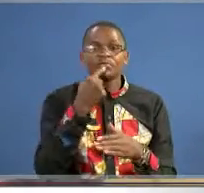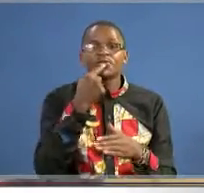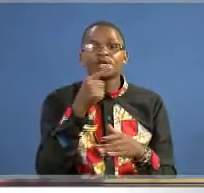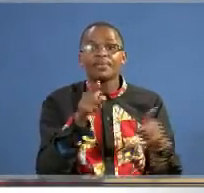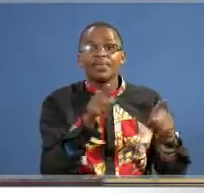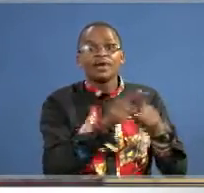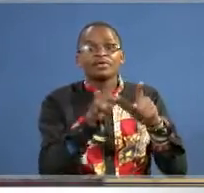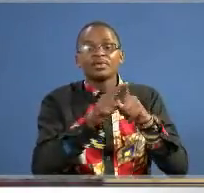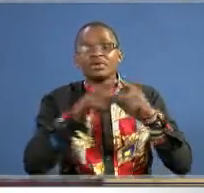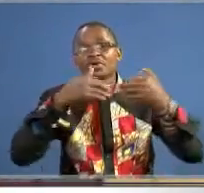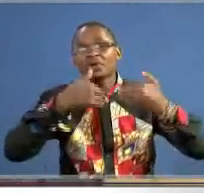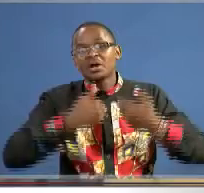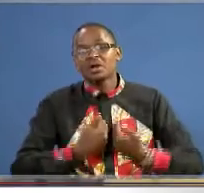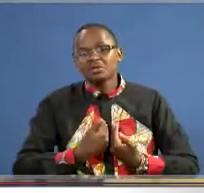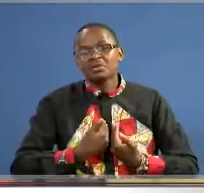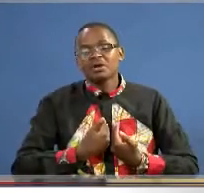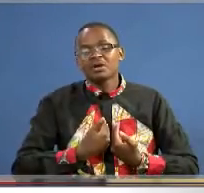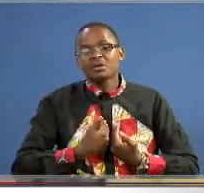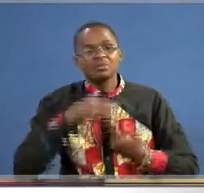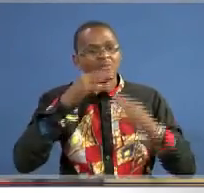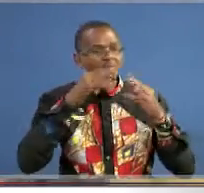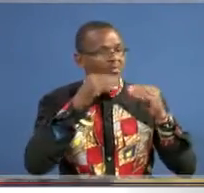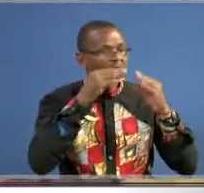pia tumechoka na panganga.